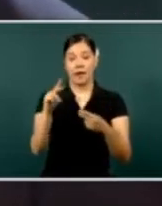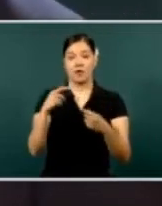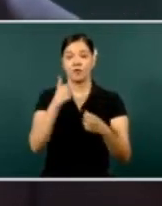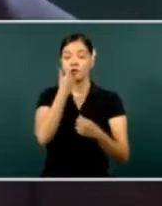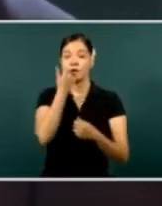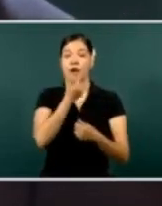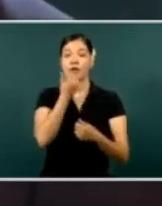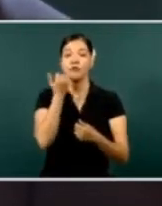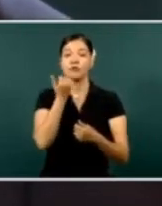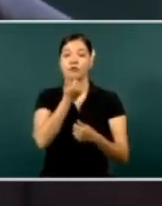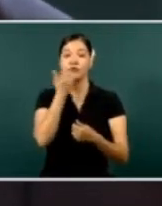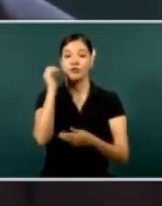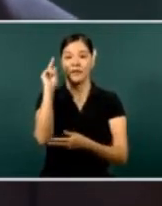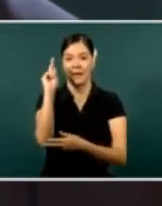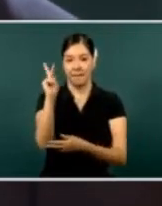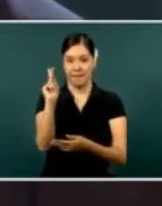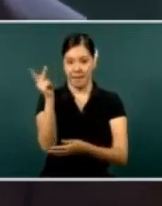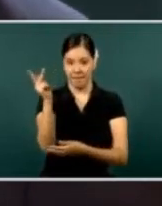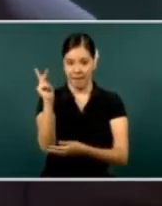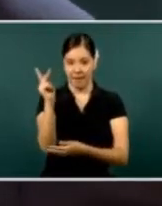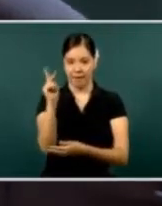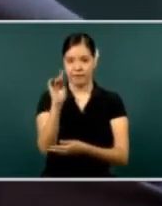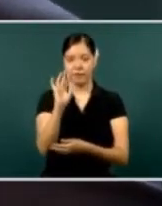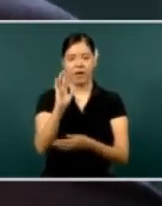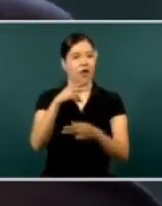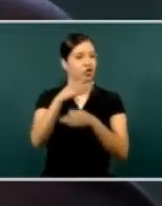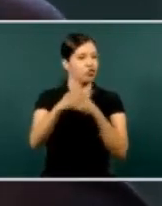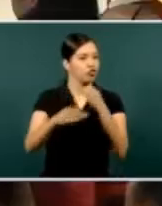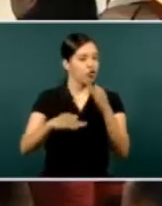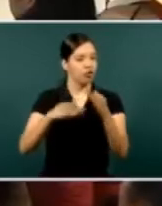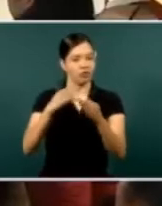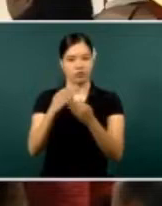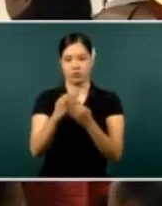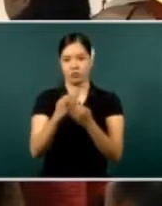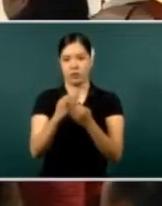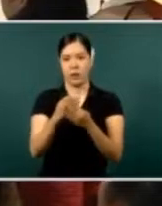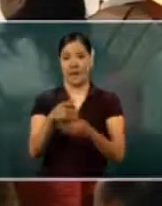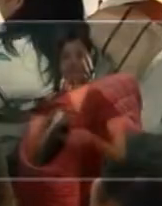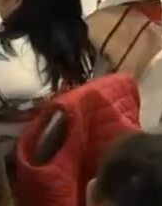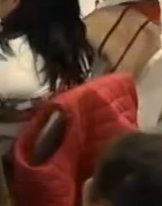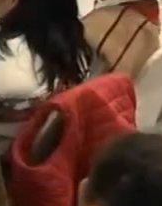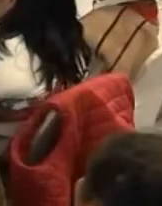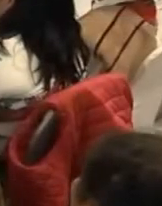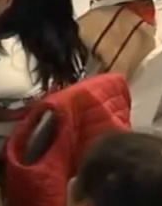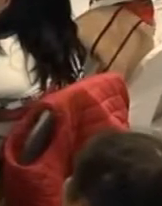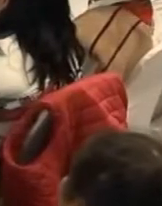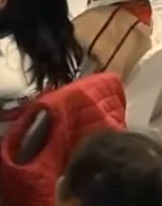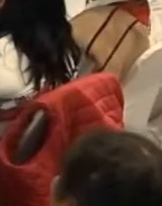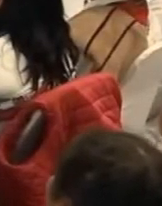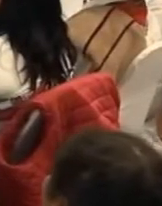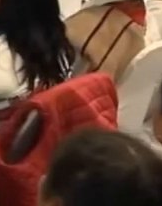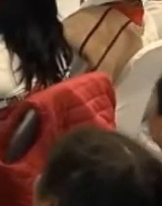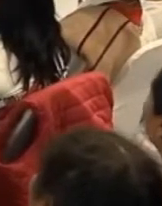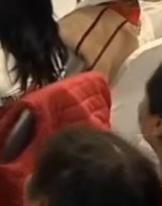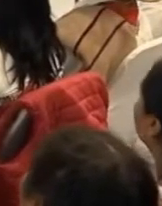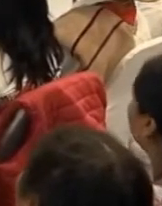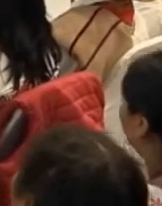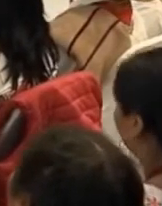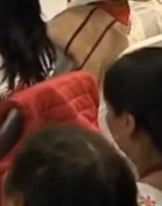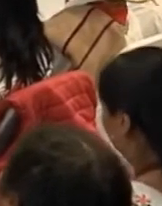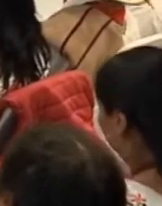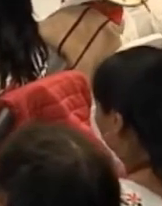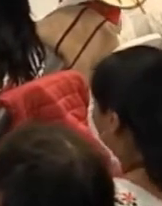And when it comes to university level, it's for the lower, uh, or the poor people.